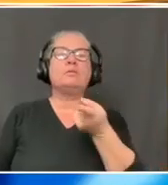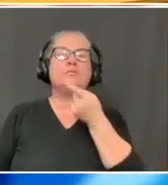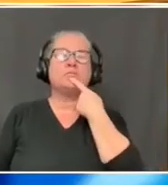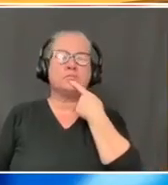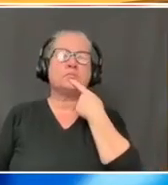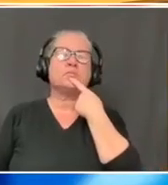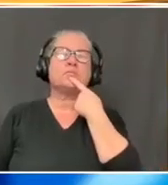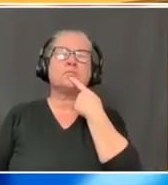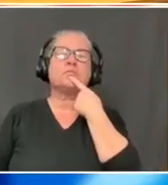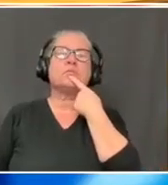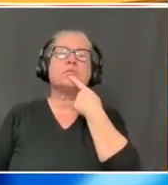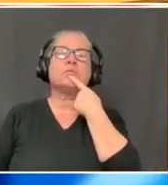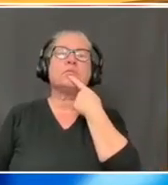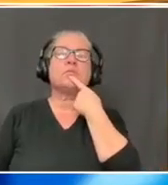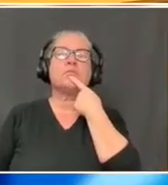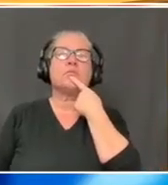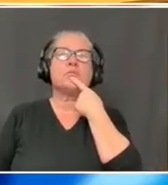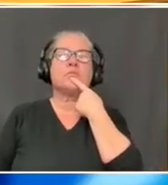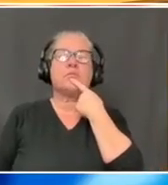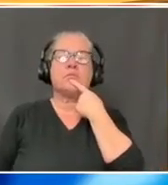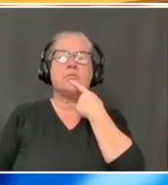number on slide 10.